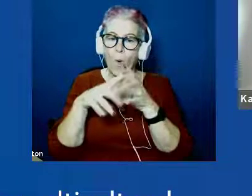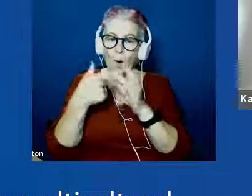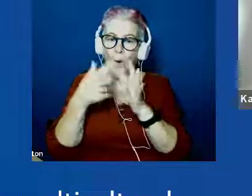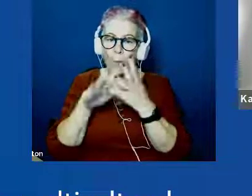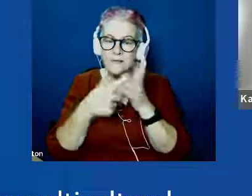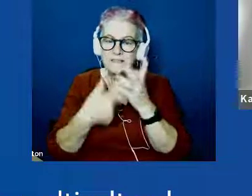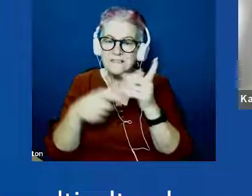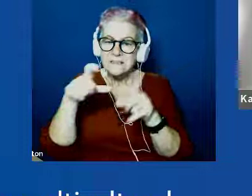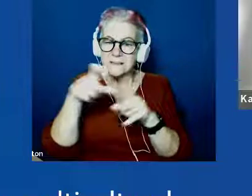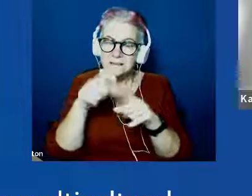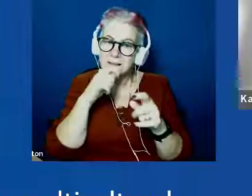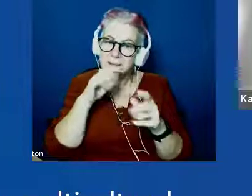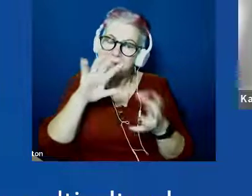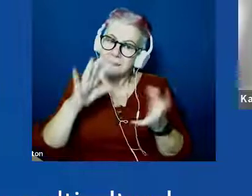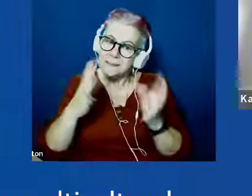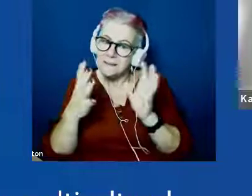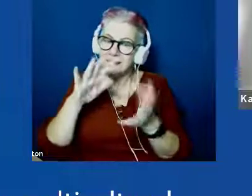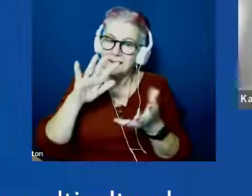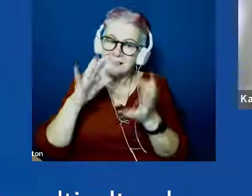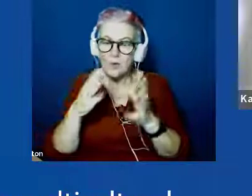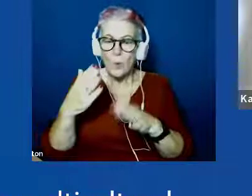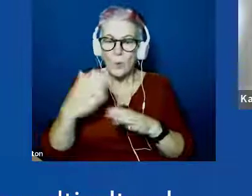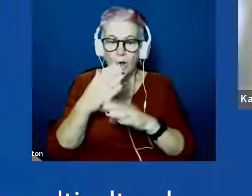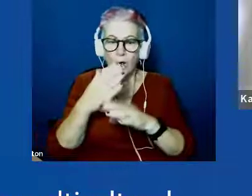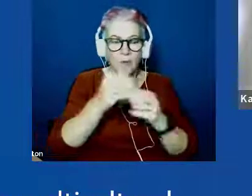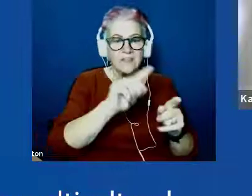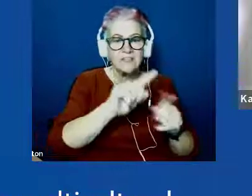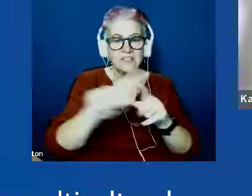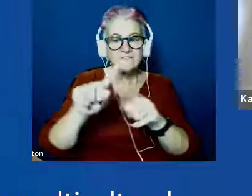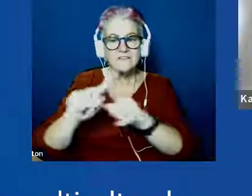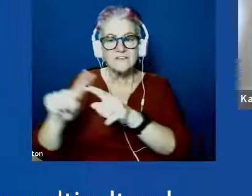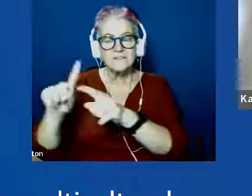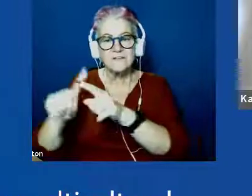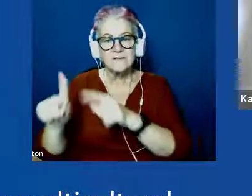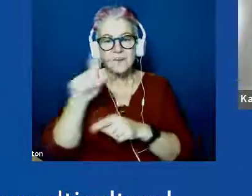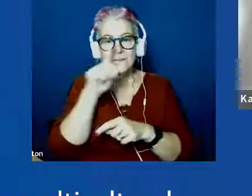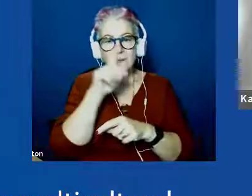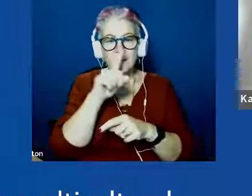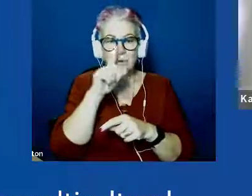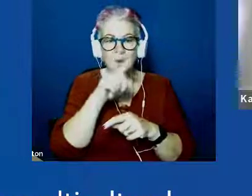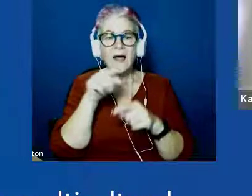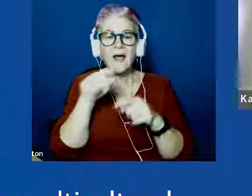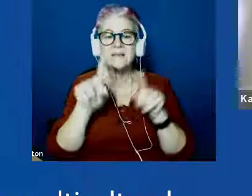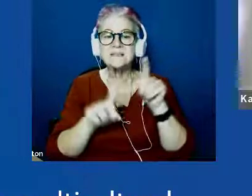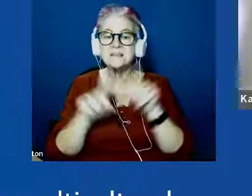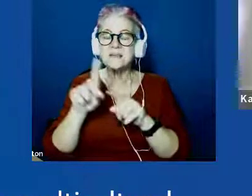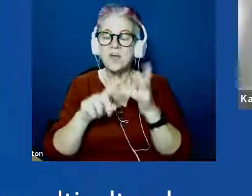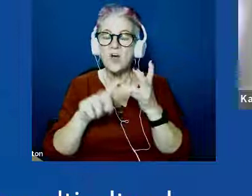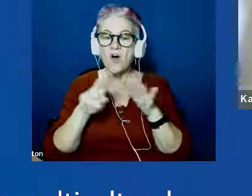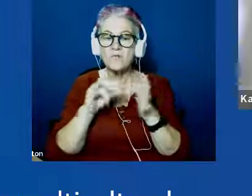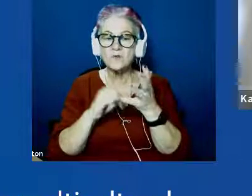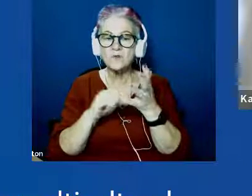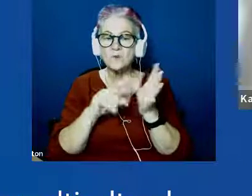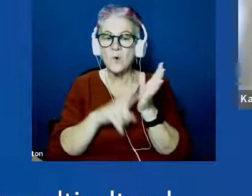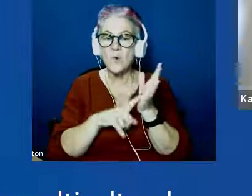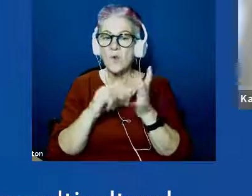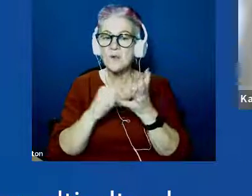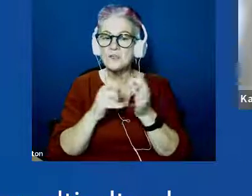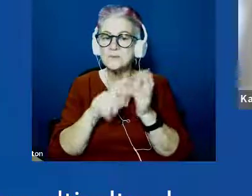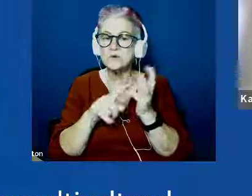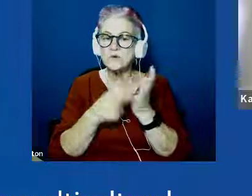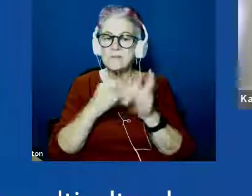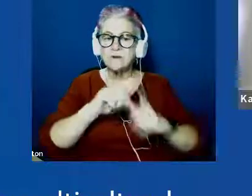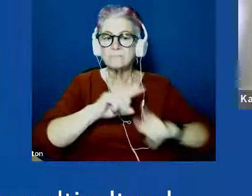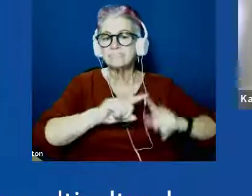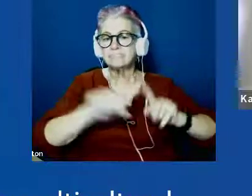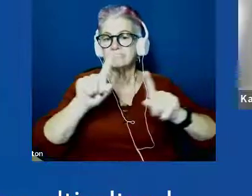working with lots of different people. City of Salisbury is very, very multicultural, and we have a strong link with our intercultural